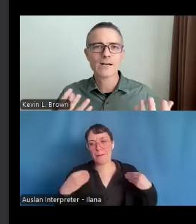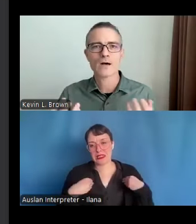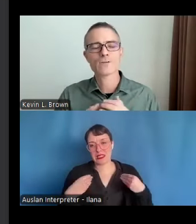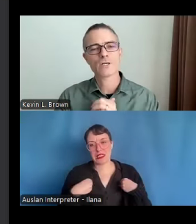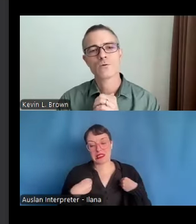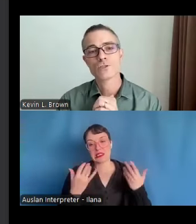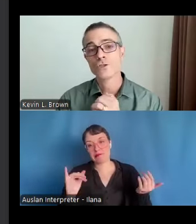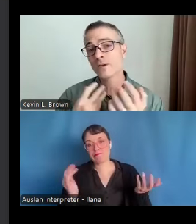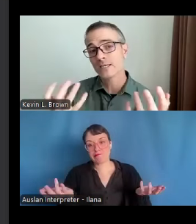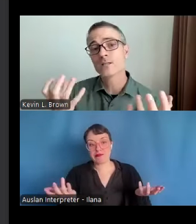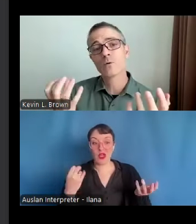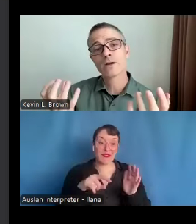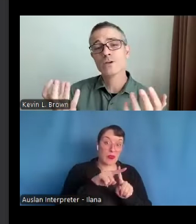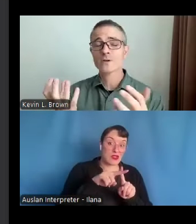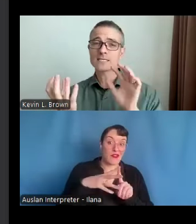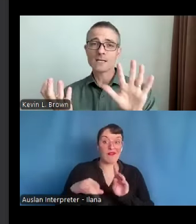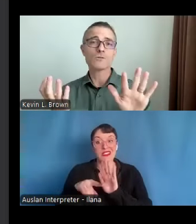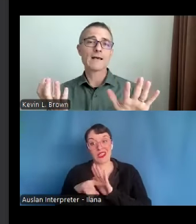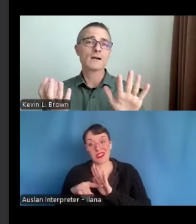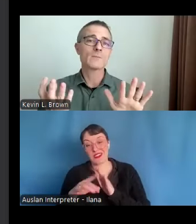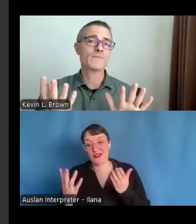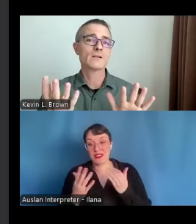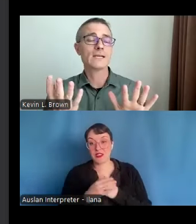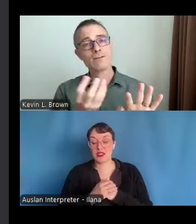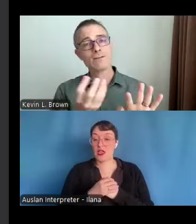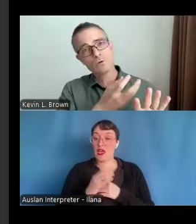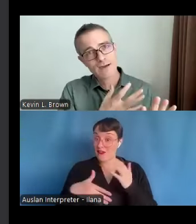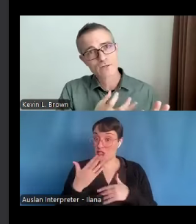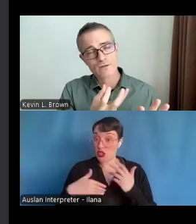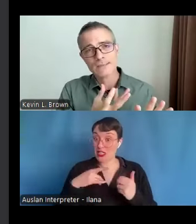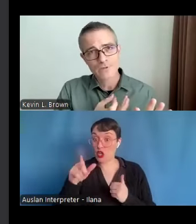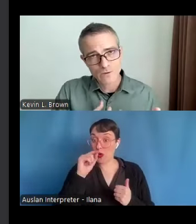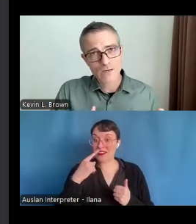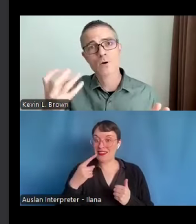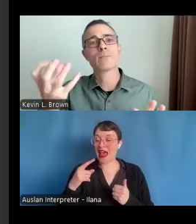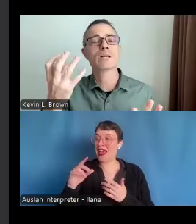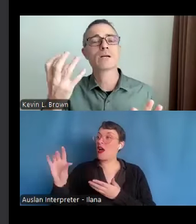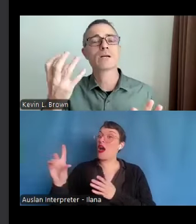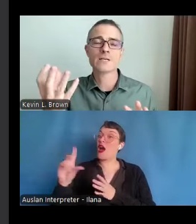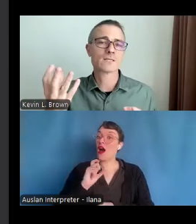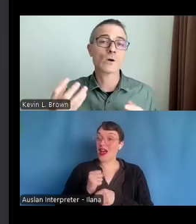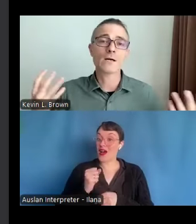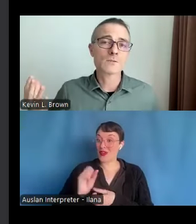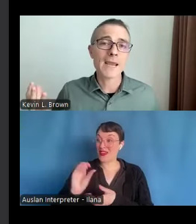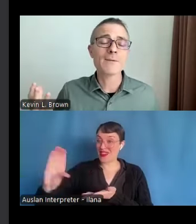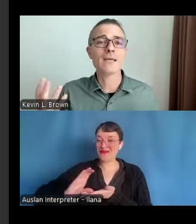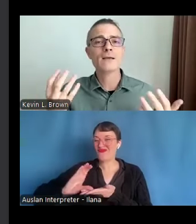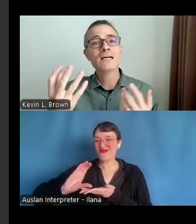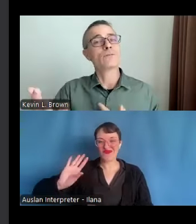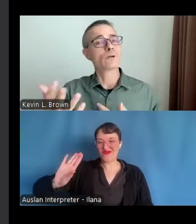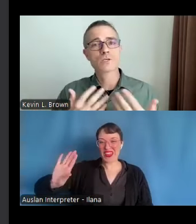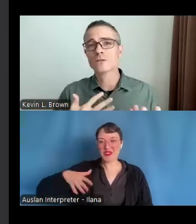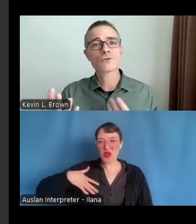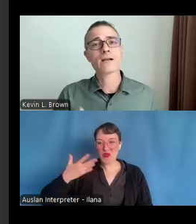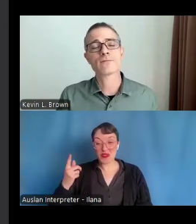there are trade-offs. Do you get to the point where you can say no to that government funding if you go after, a primary source of funding somewhere else? Maybe.